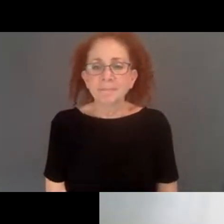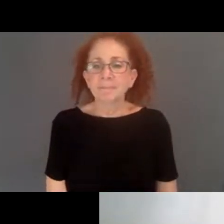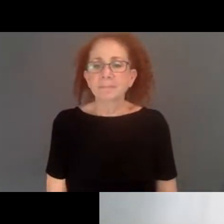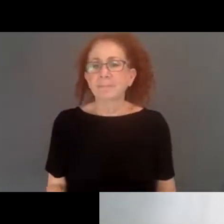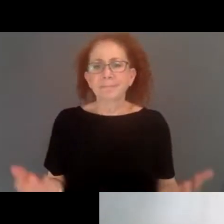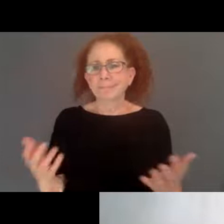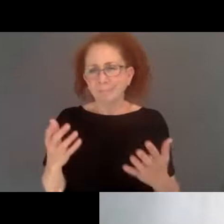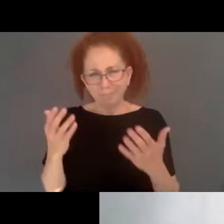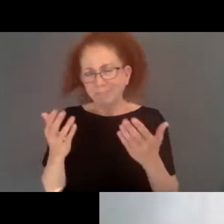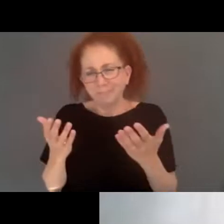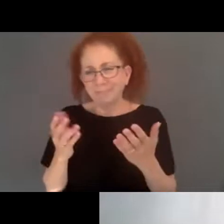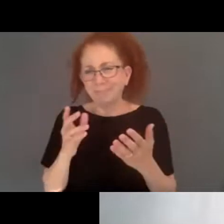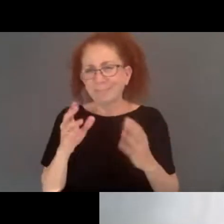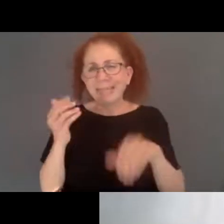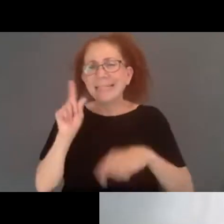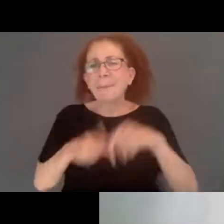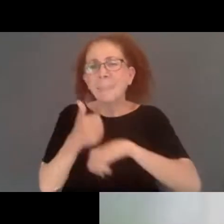you for that.